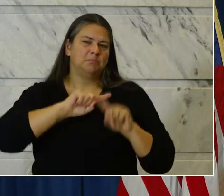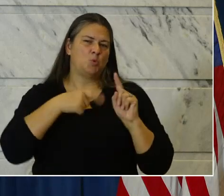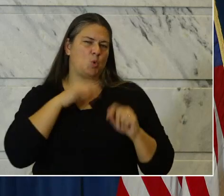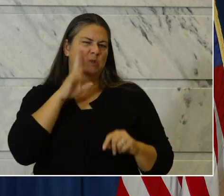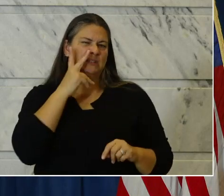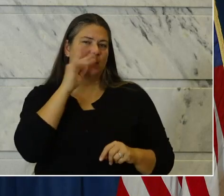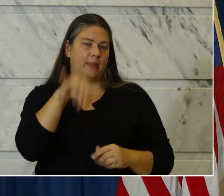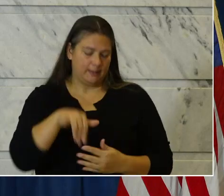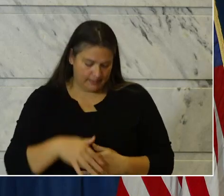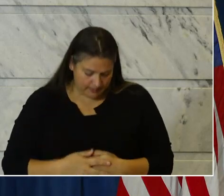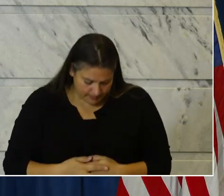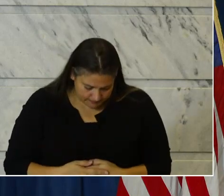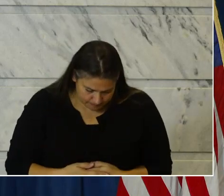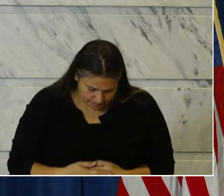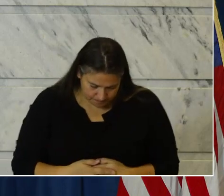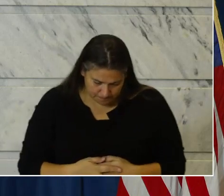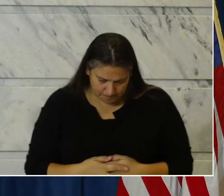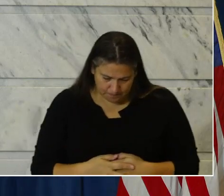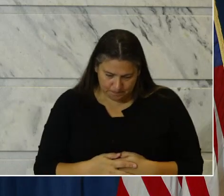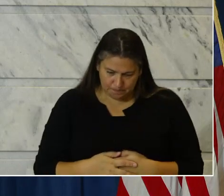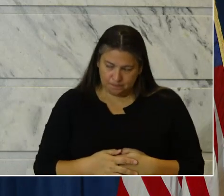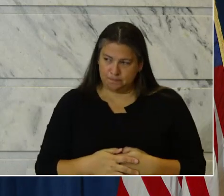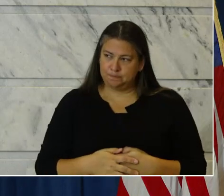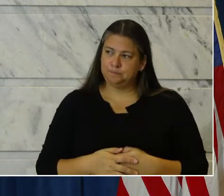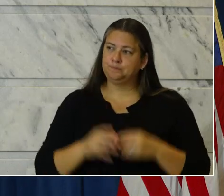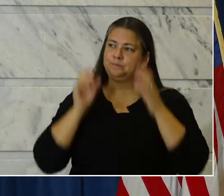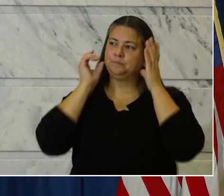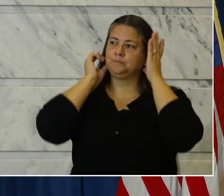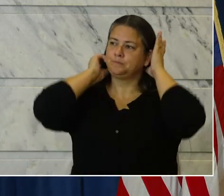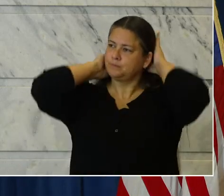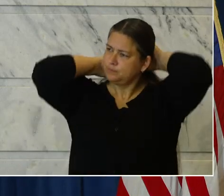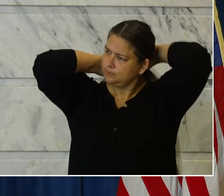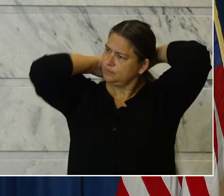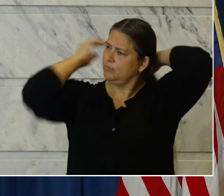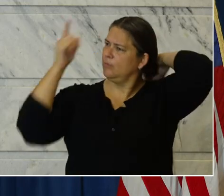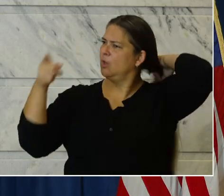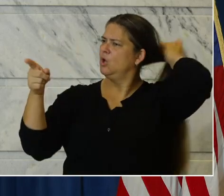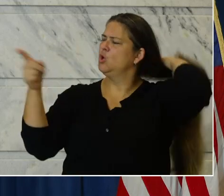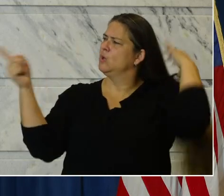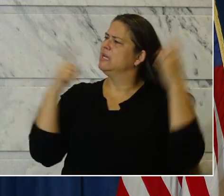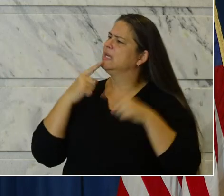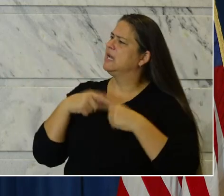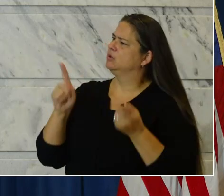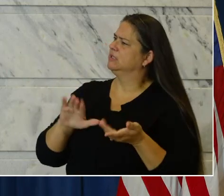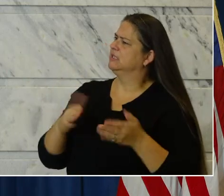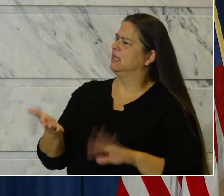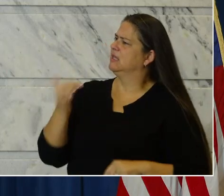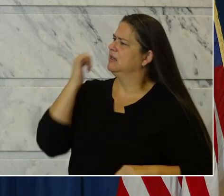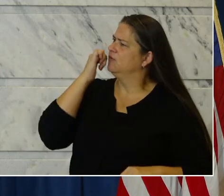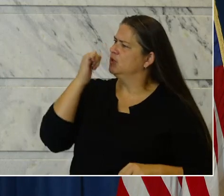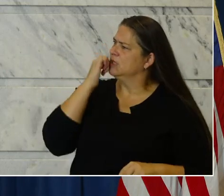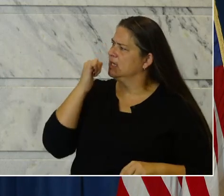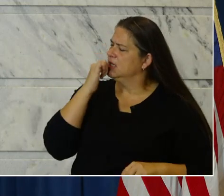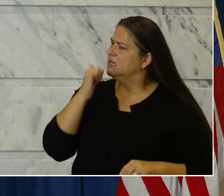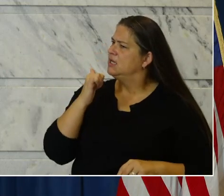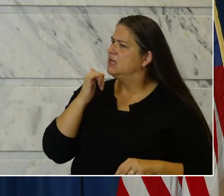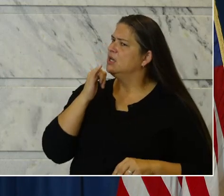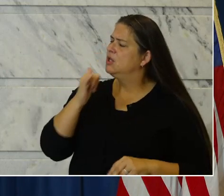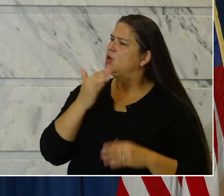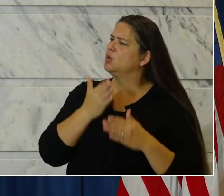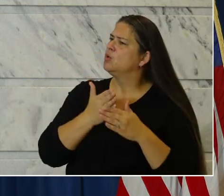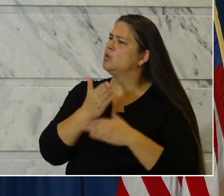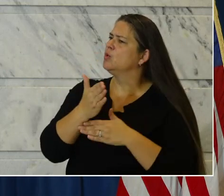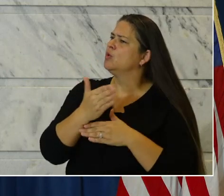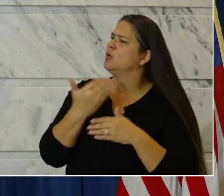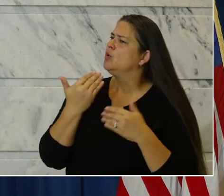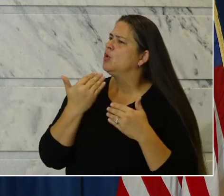see. You announce deaths here every day by day, and after that goes through an audit process, and often that can